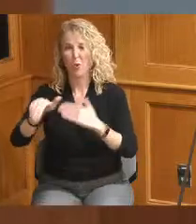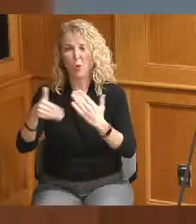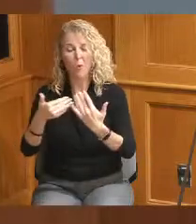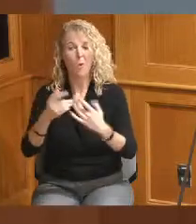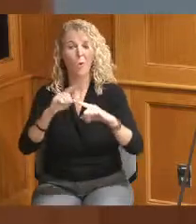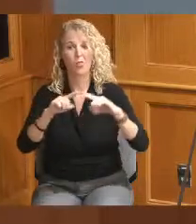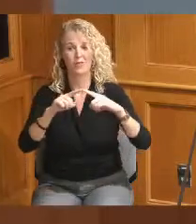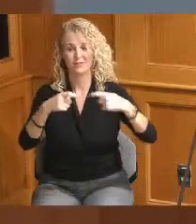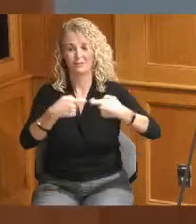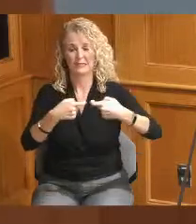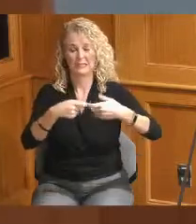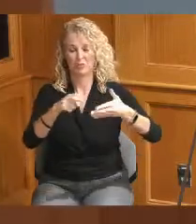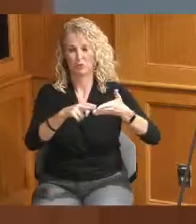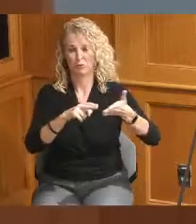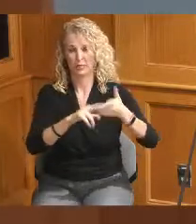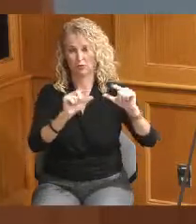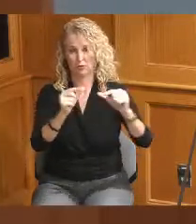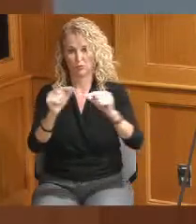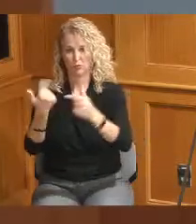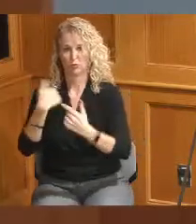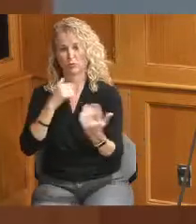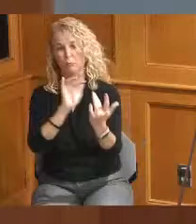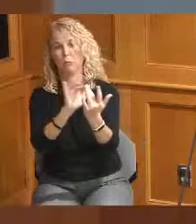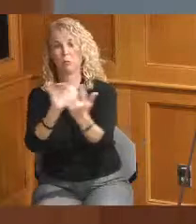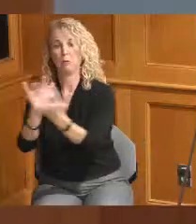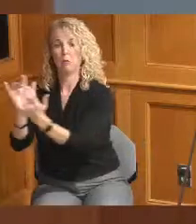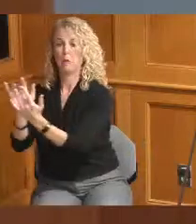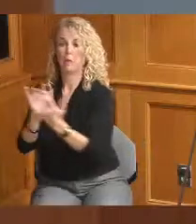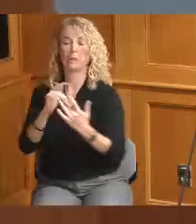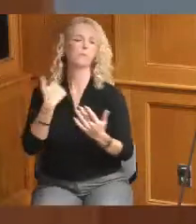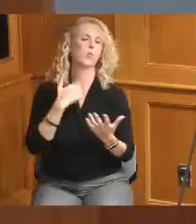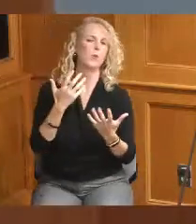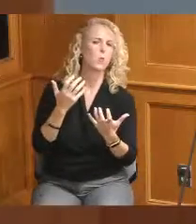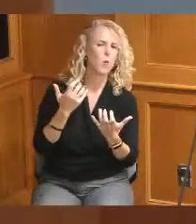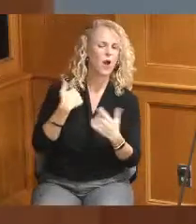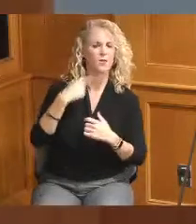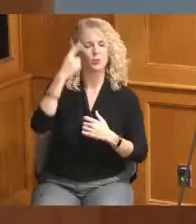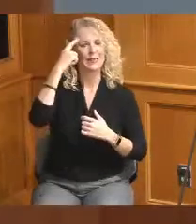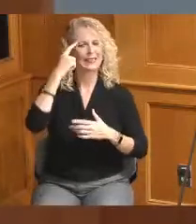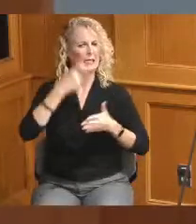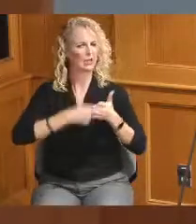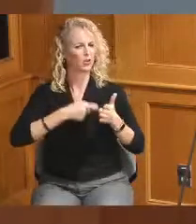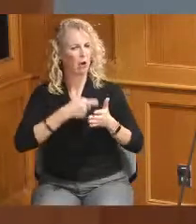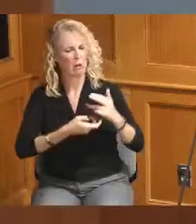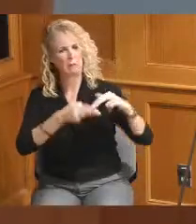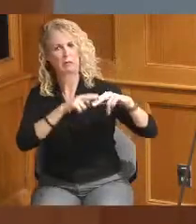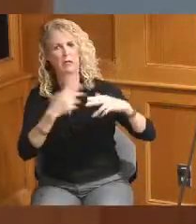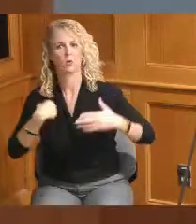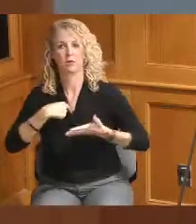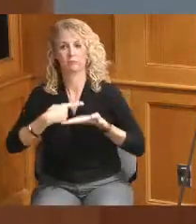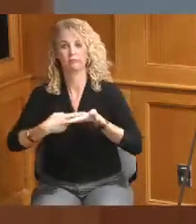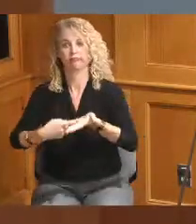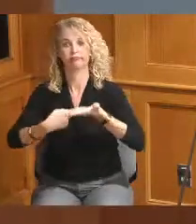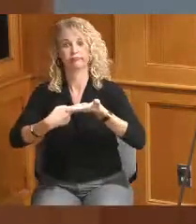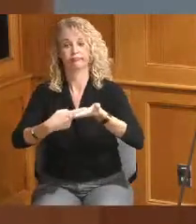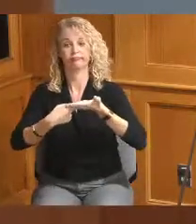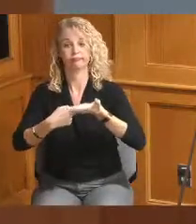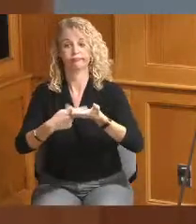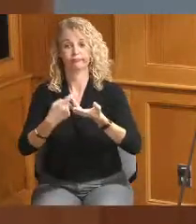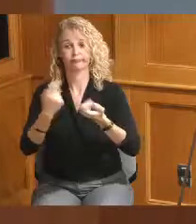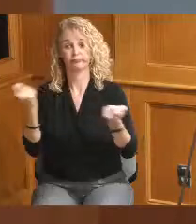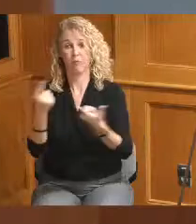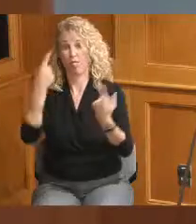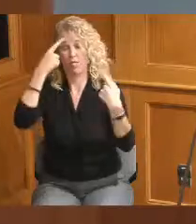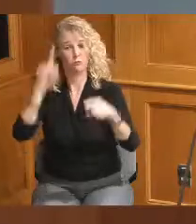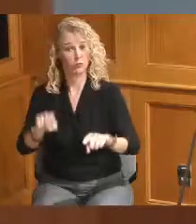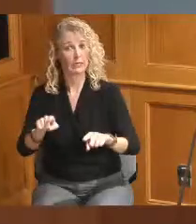electrical contracting organizations. Tell them what we're wanting, where we think it should go. We have a discussion. Once we're all on the same